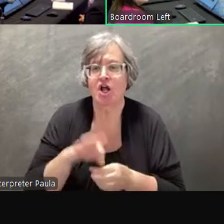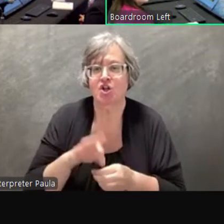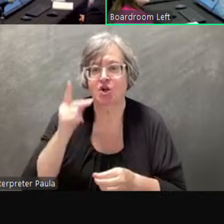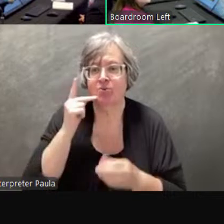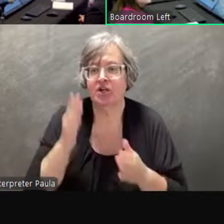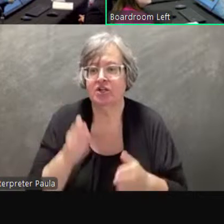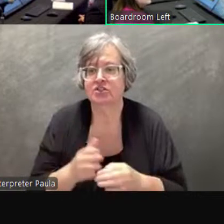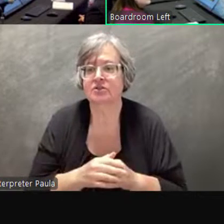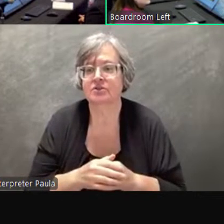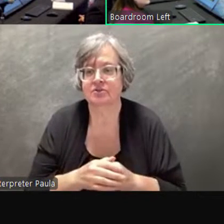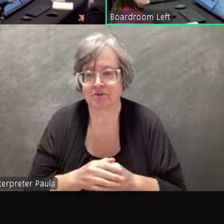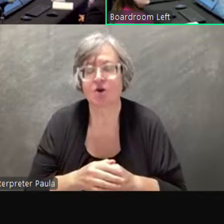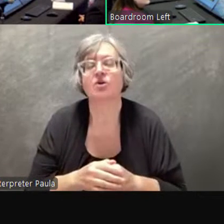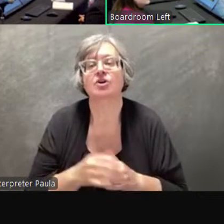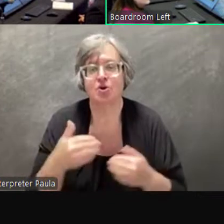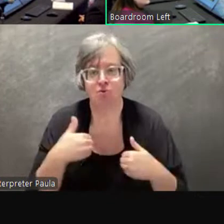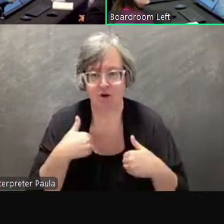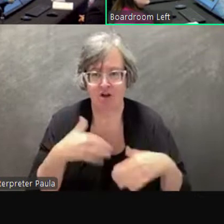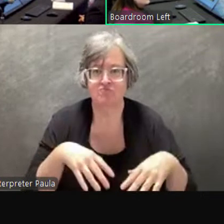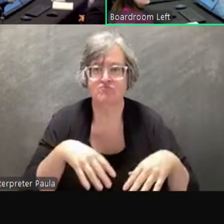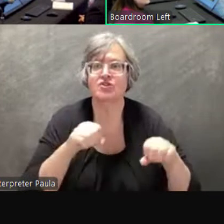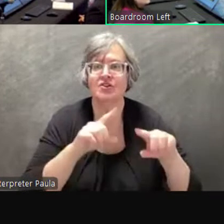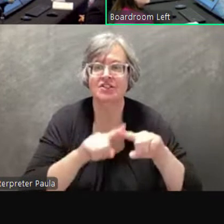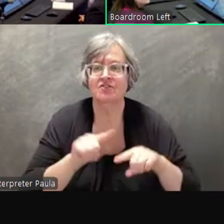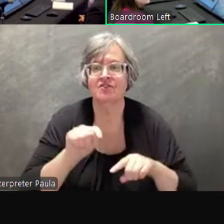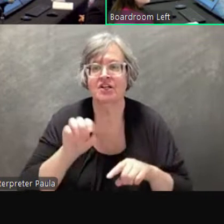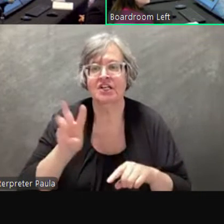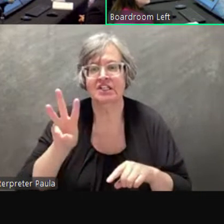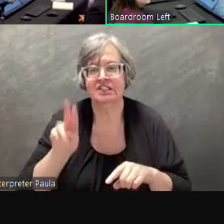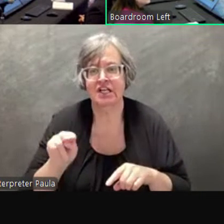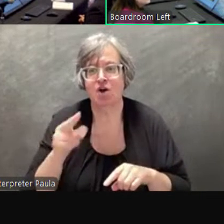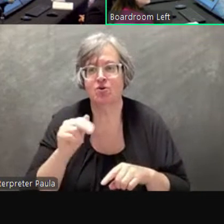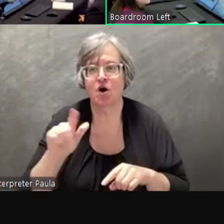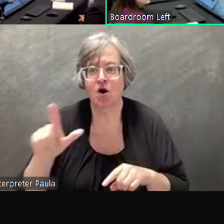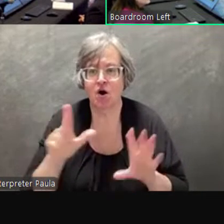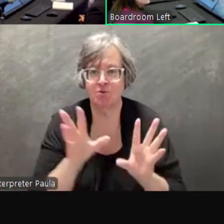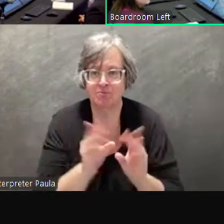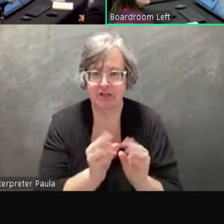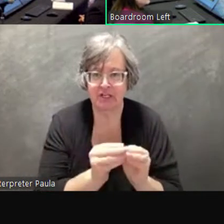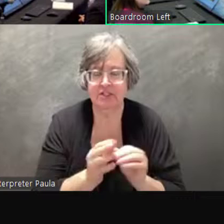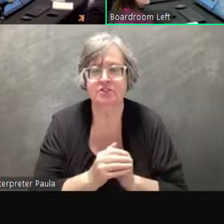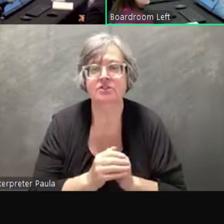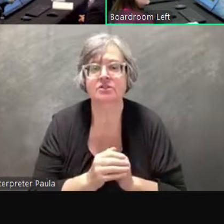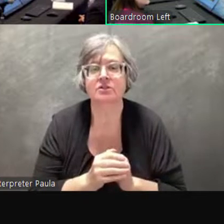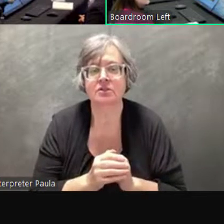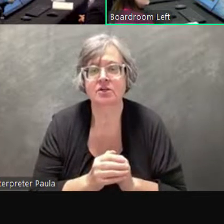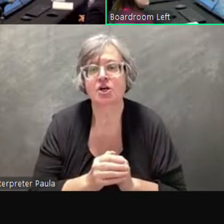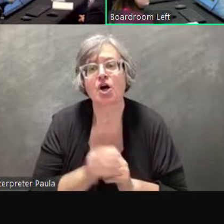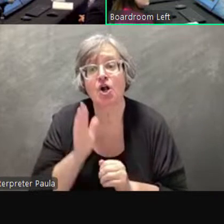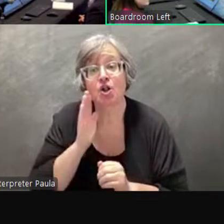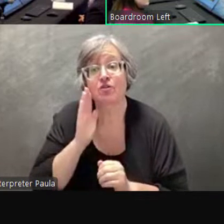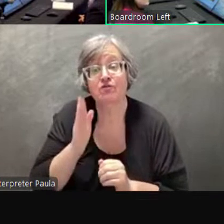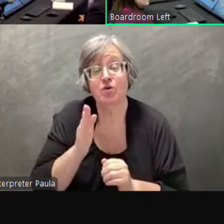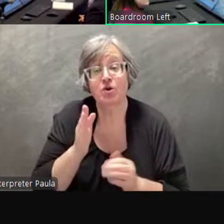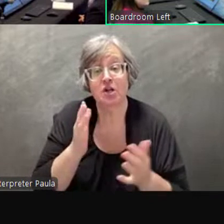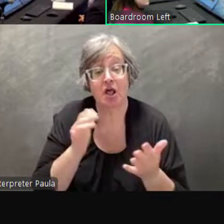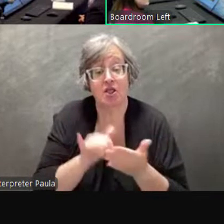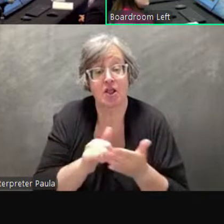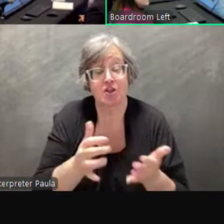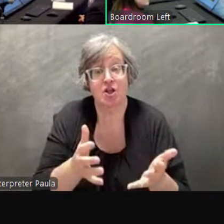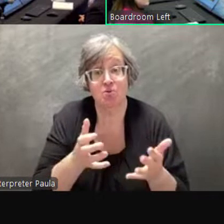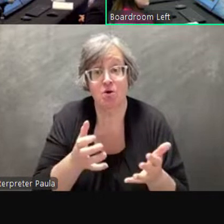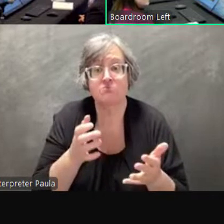on the governance conversation and whether or not they believe that the future that they're looking for in terms of